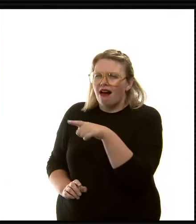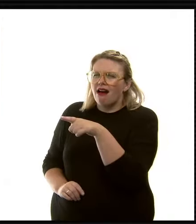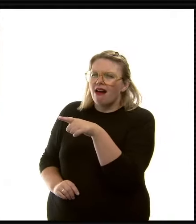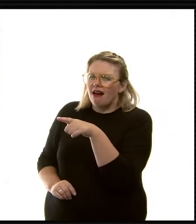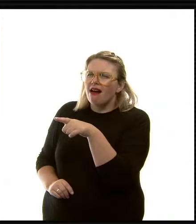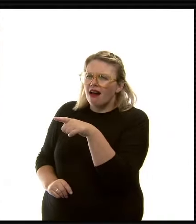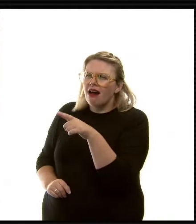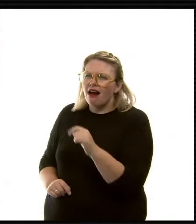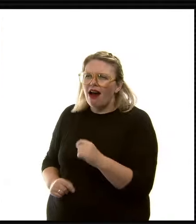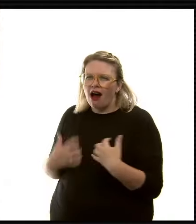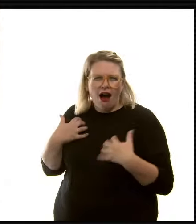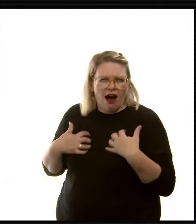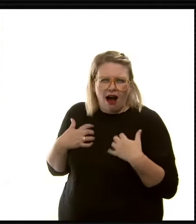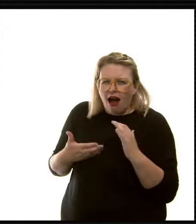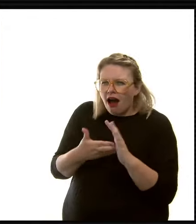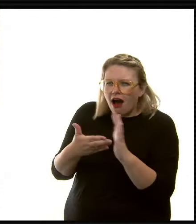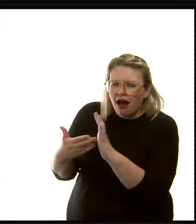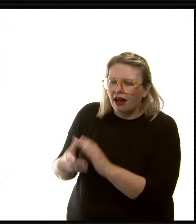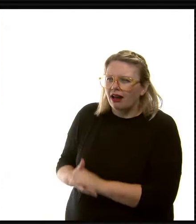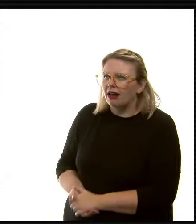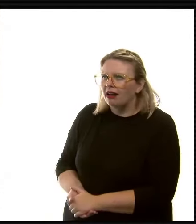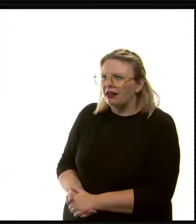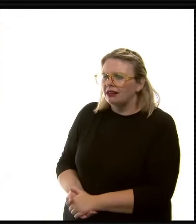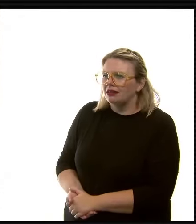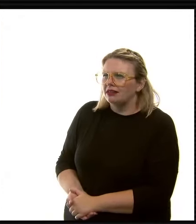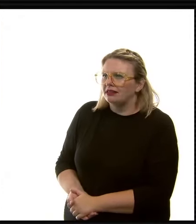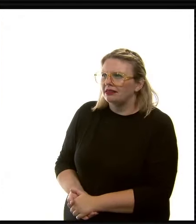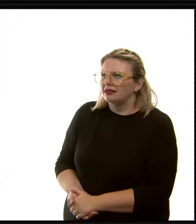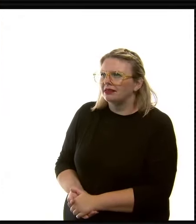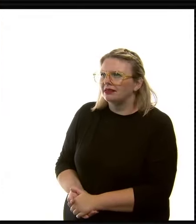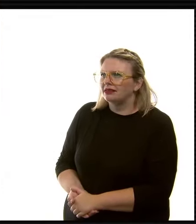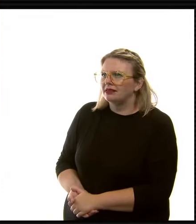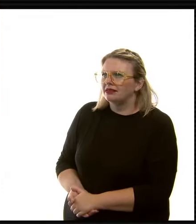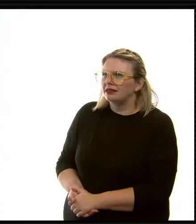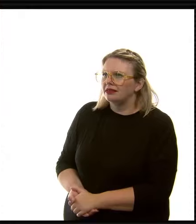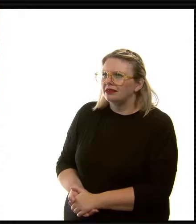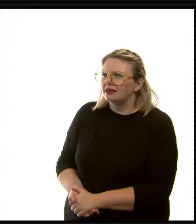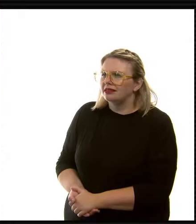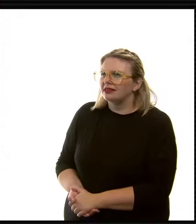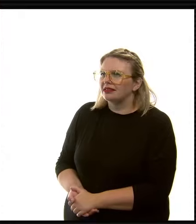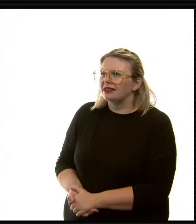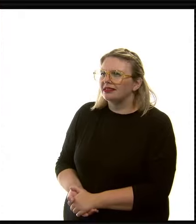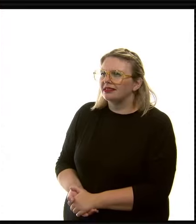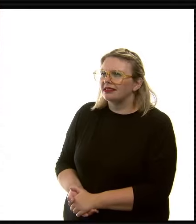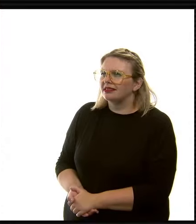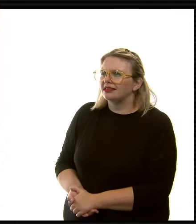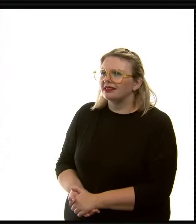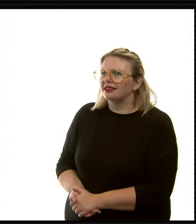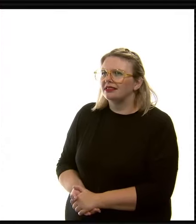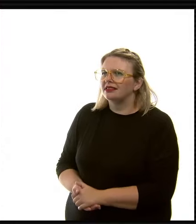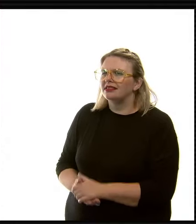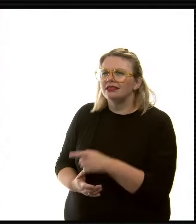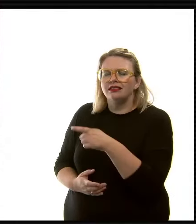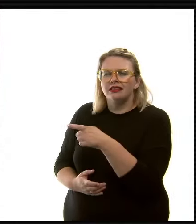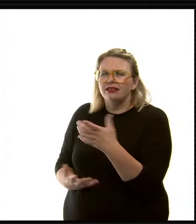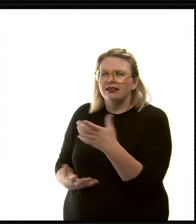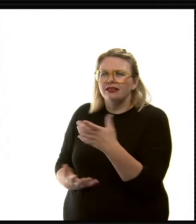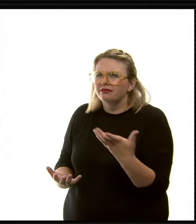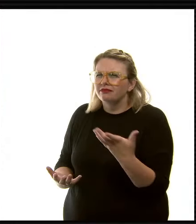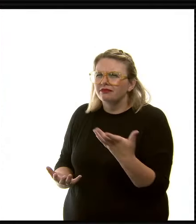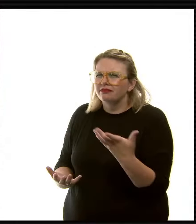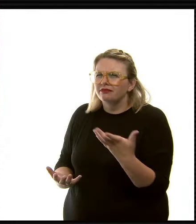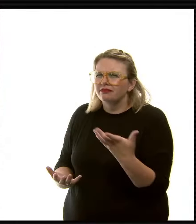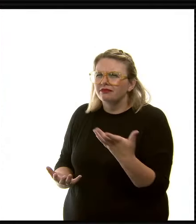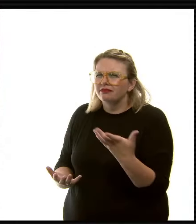I like those colours together, it's very retro. Sure, your guys at home is going to be way better than mine, but just freestyling here, we'll see what comes out of it. Now